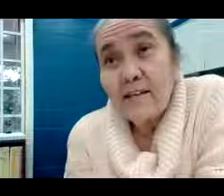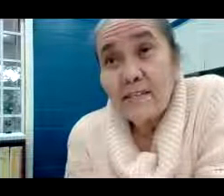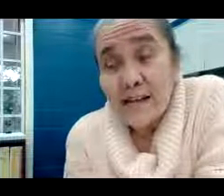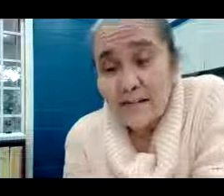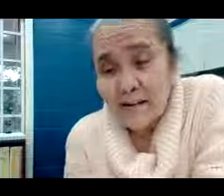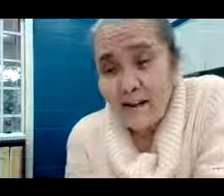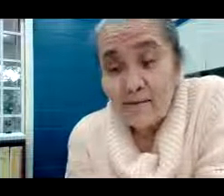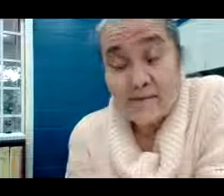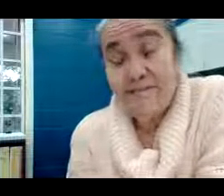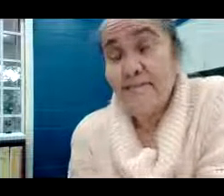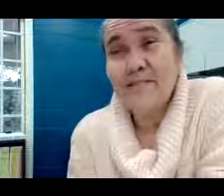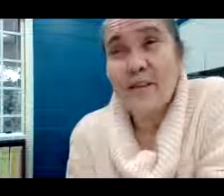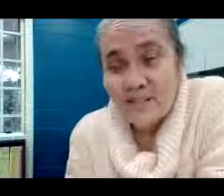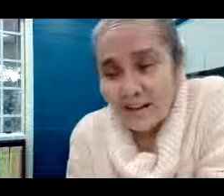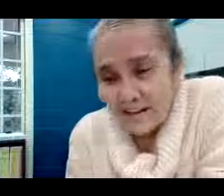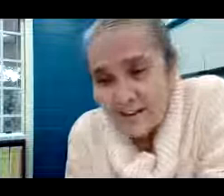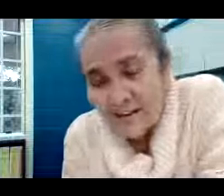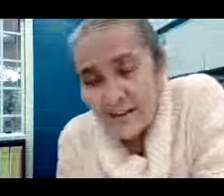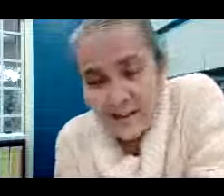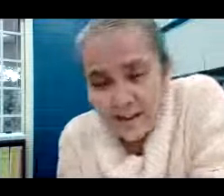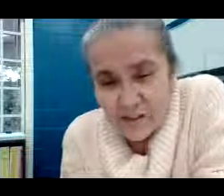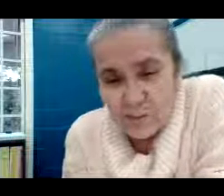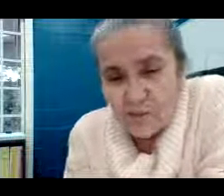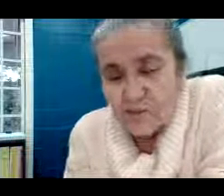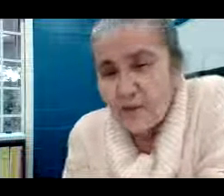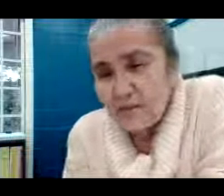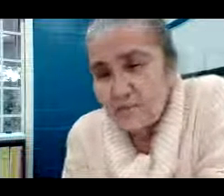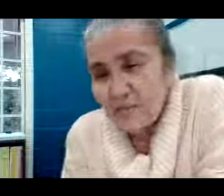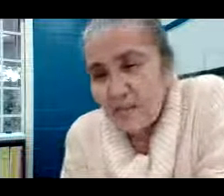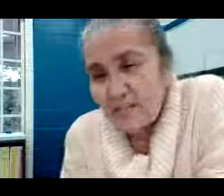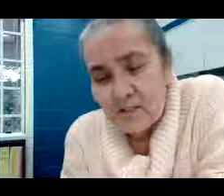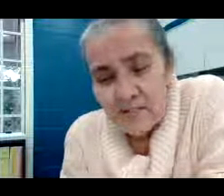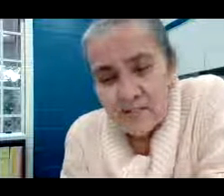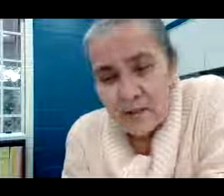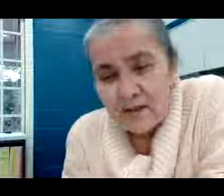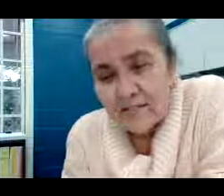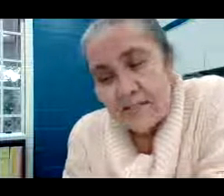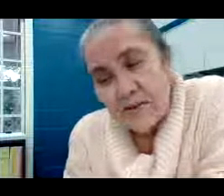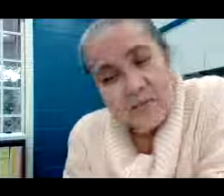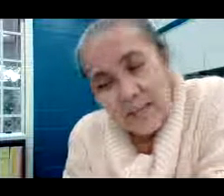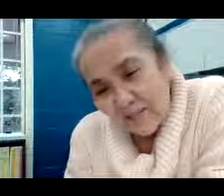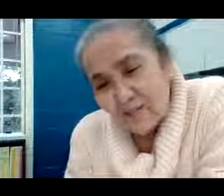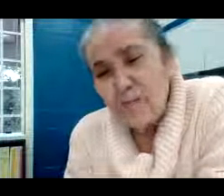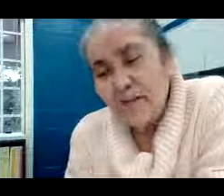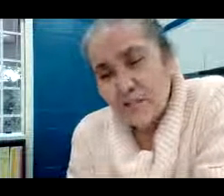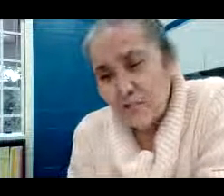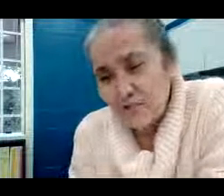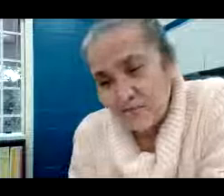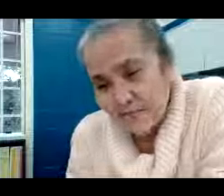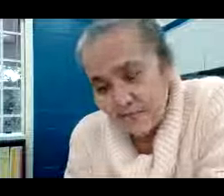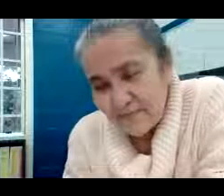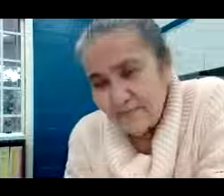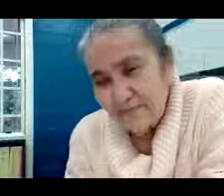plaque Saturday, and I was so delighted. And I spoke to Jason about it. So thank you so